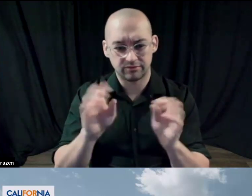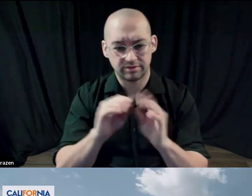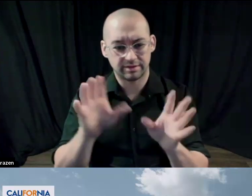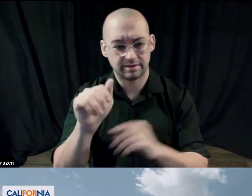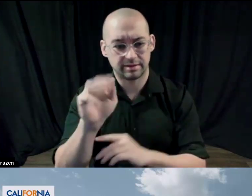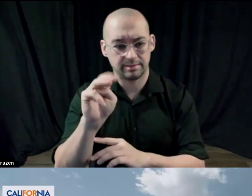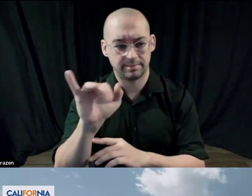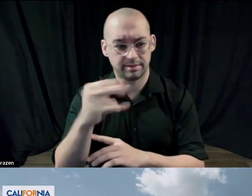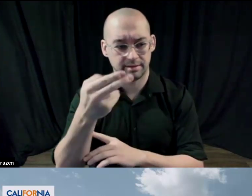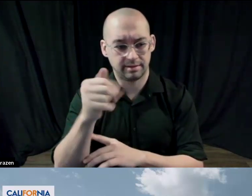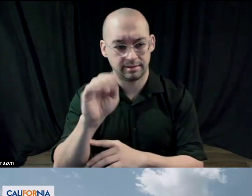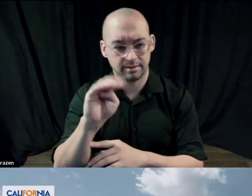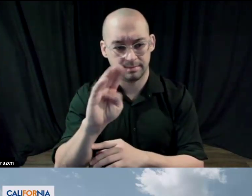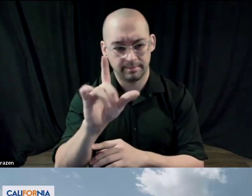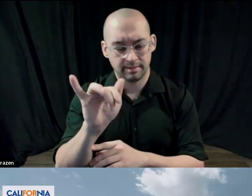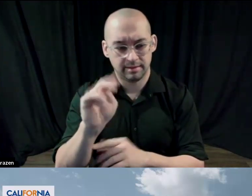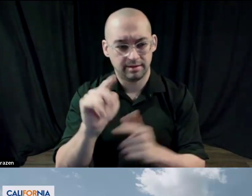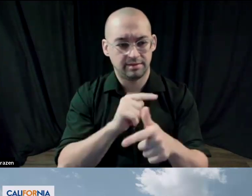and then Amy Cortina will go to you.